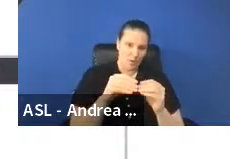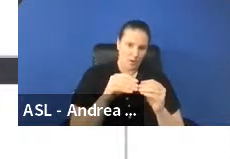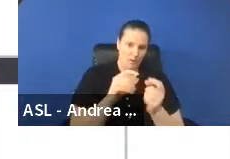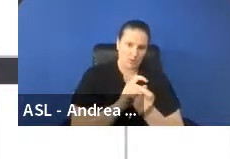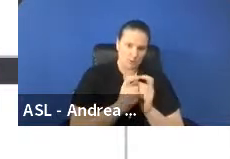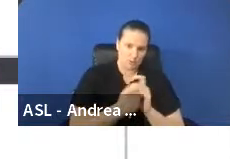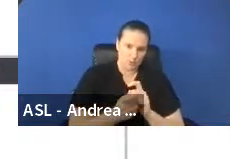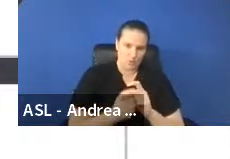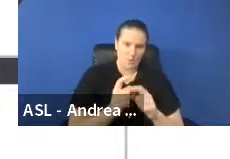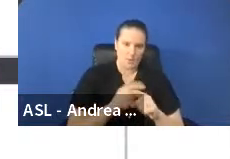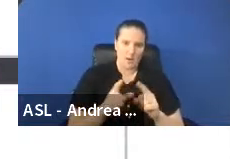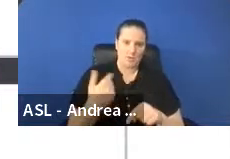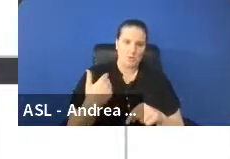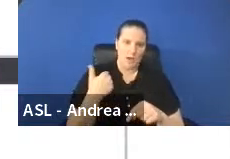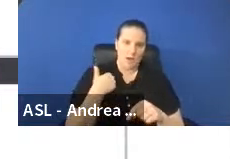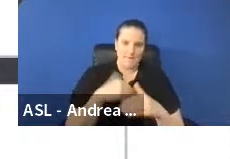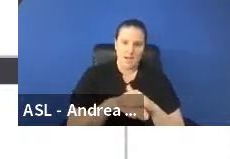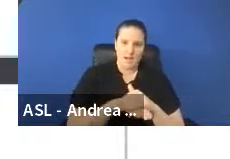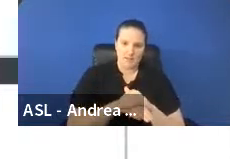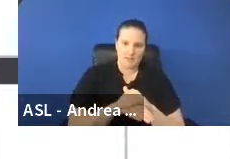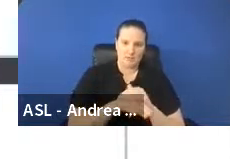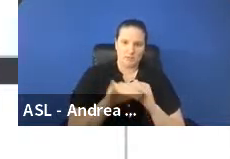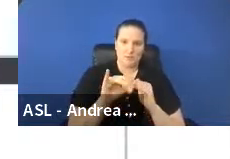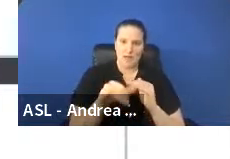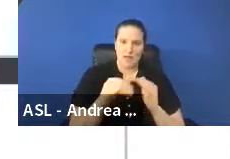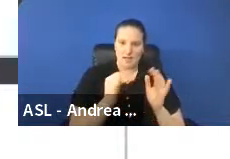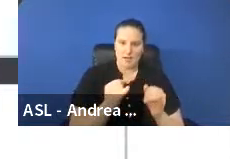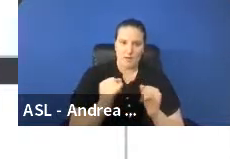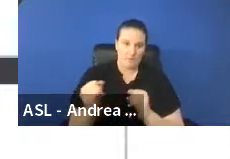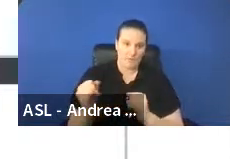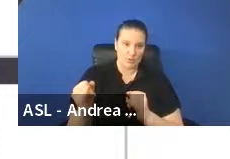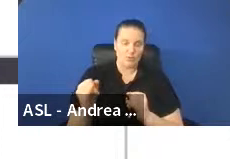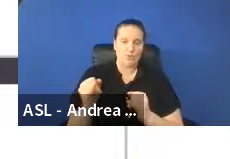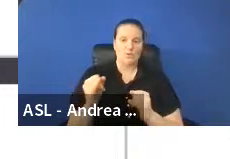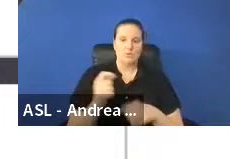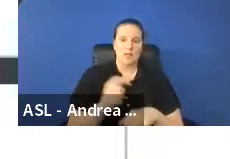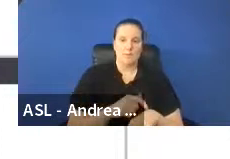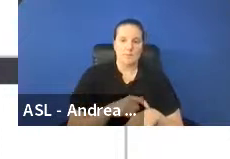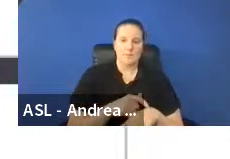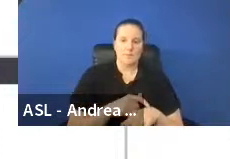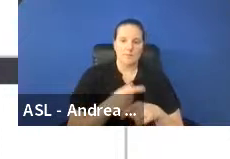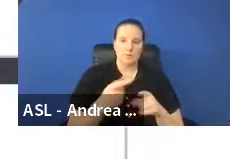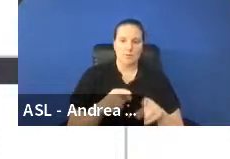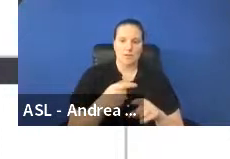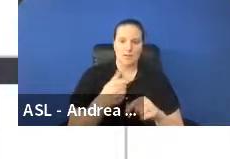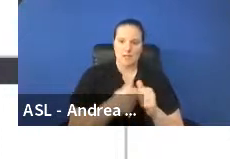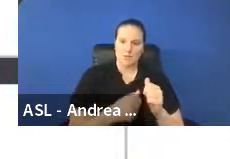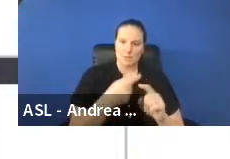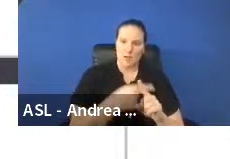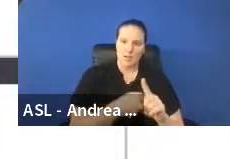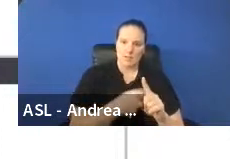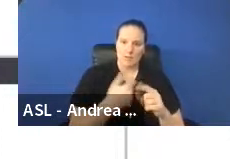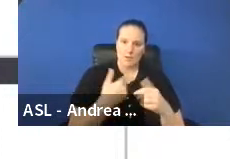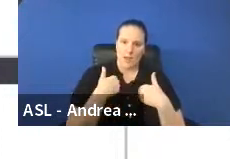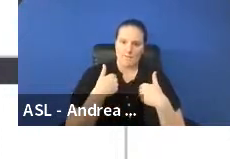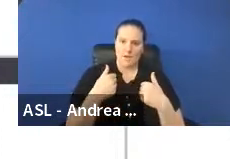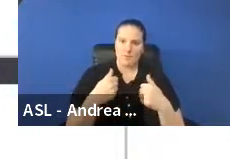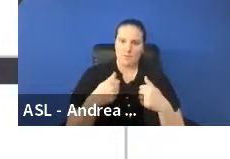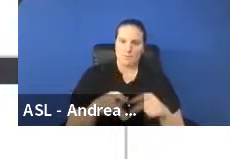digestible, but you do have access to those individual instances during each month that we would have the opportunity to